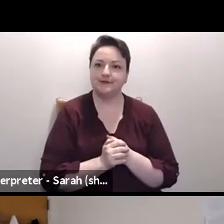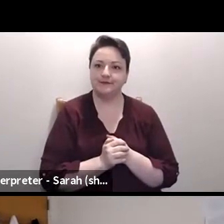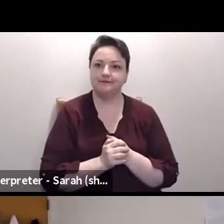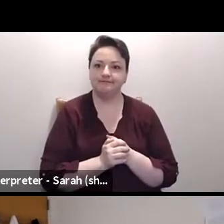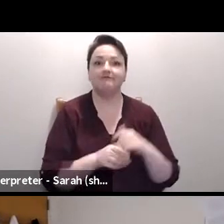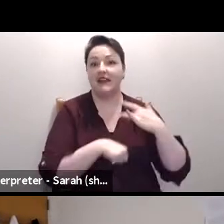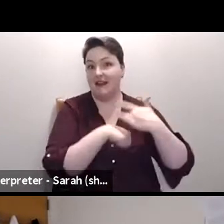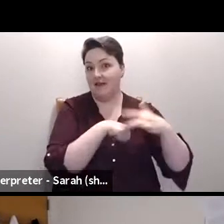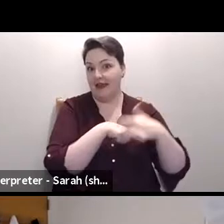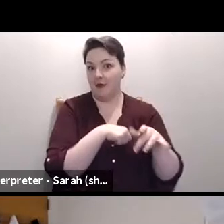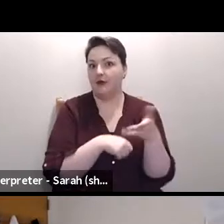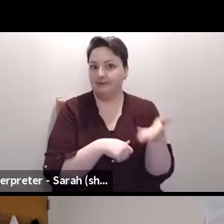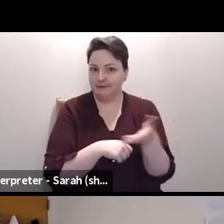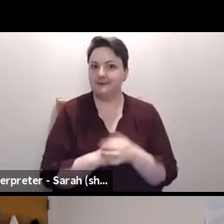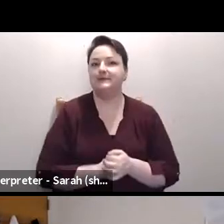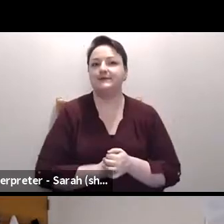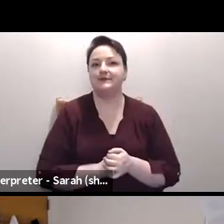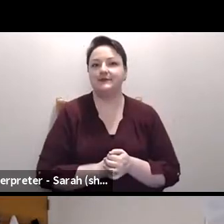well.